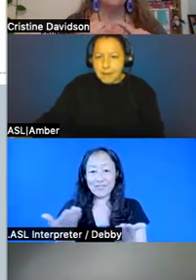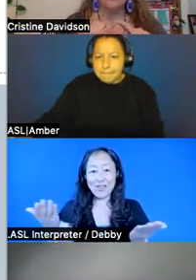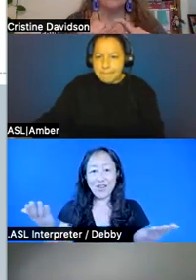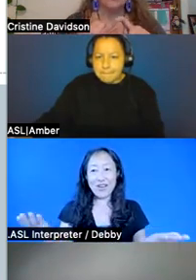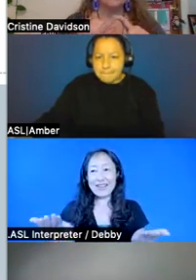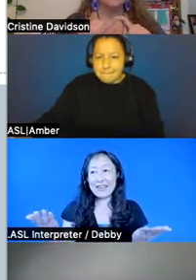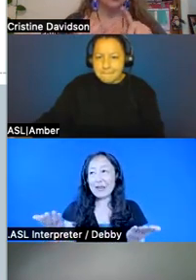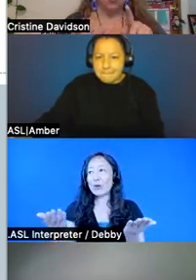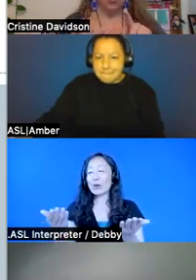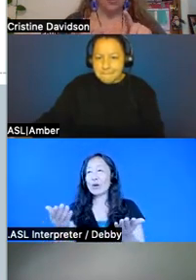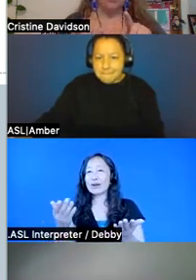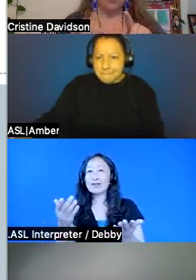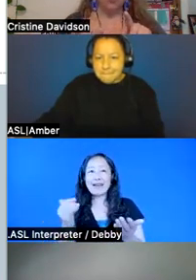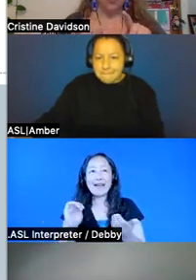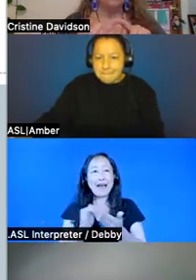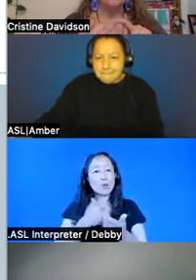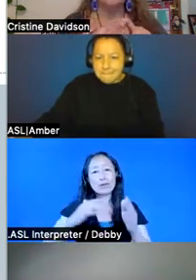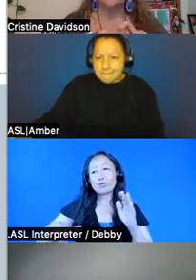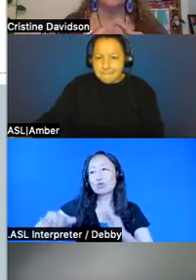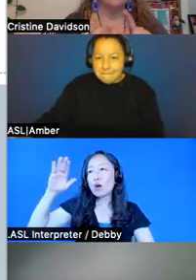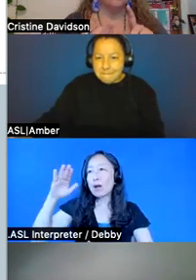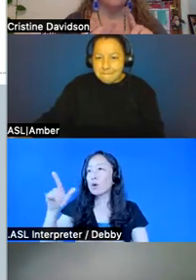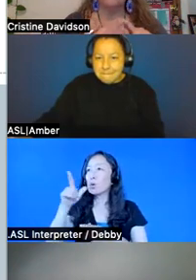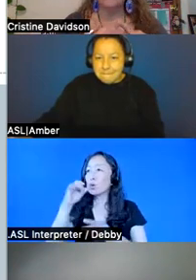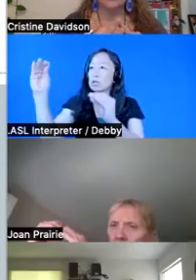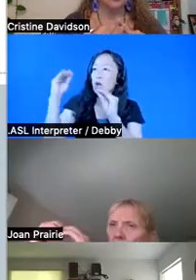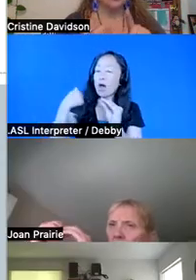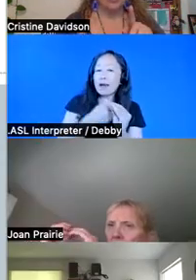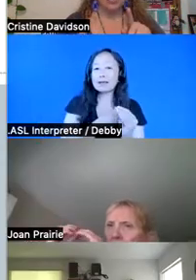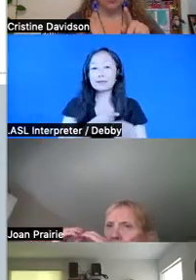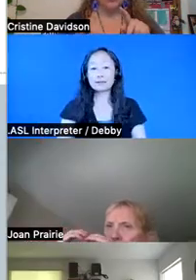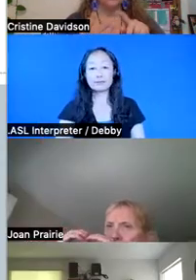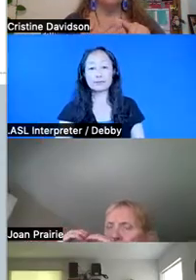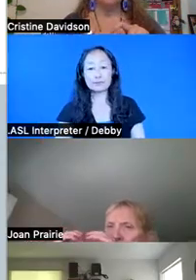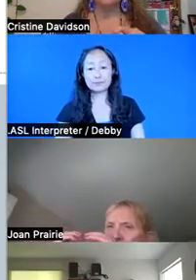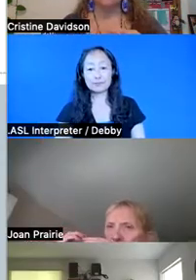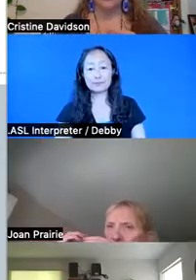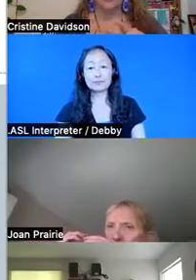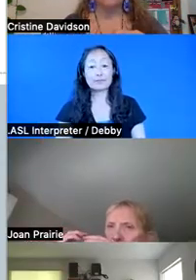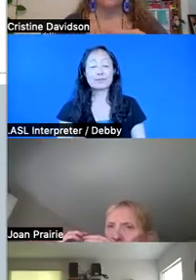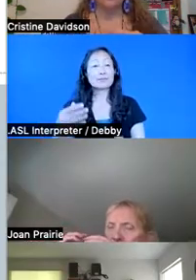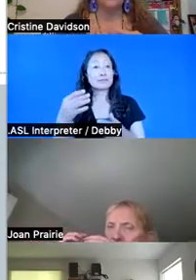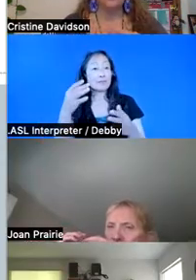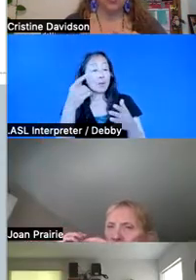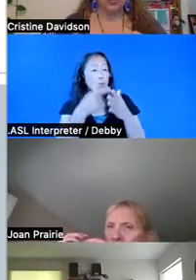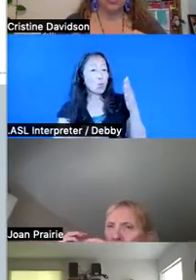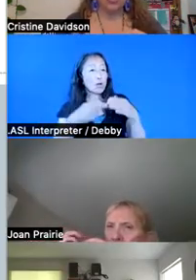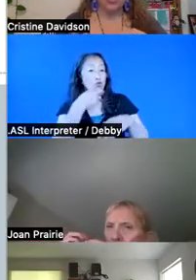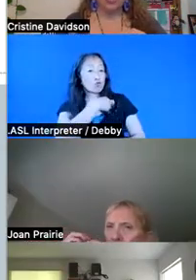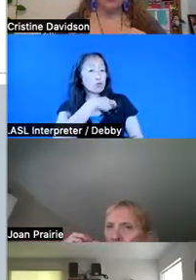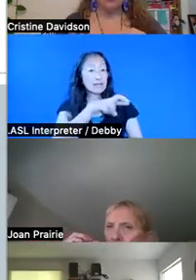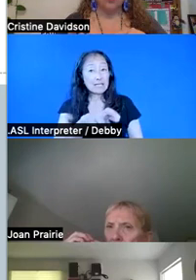raised, who raised us, what religion or no religion, what support that we had or no